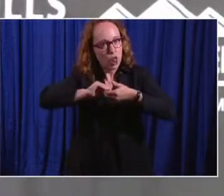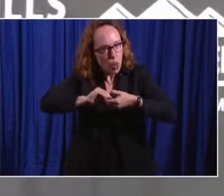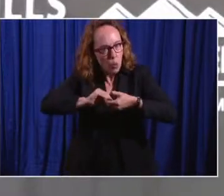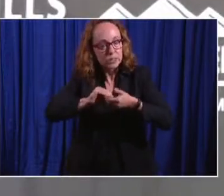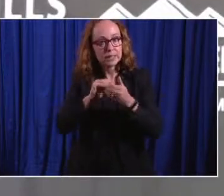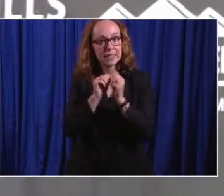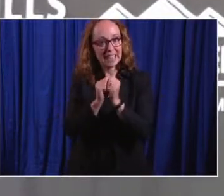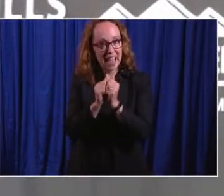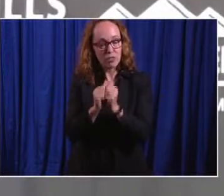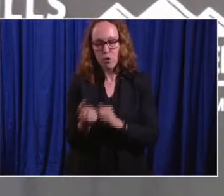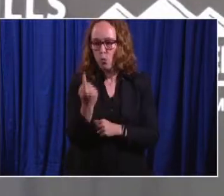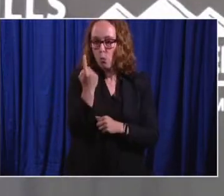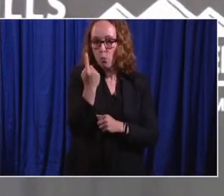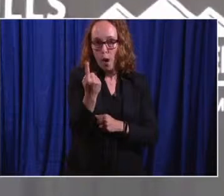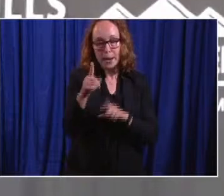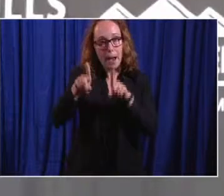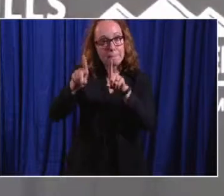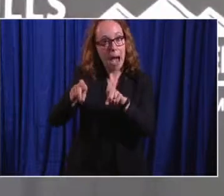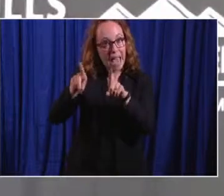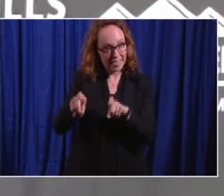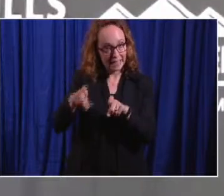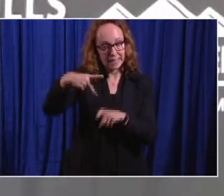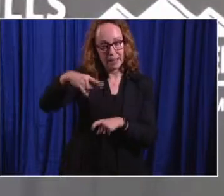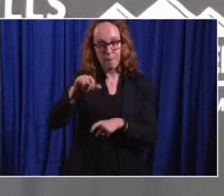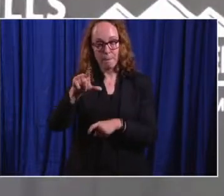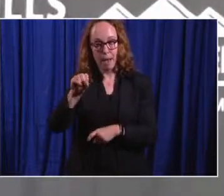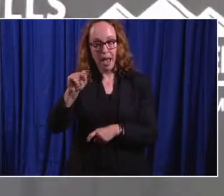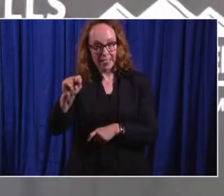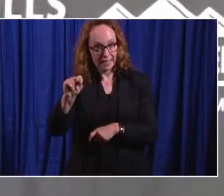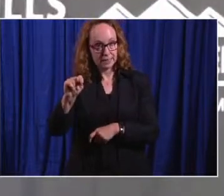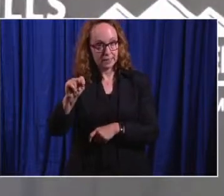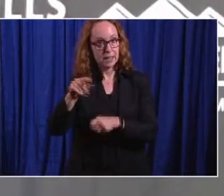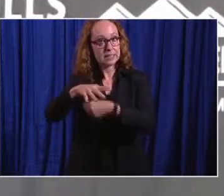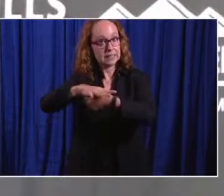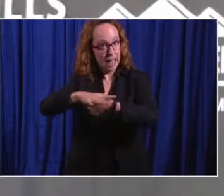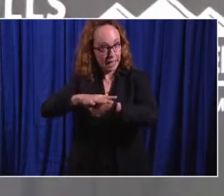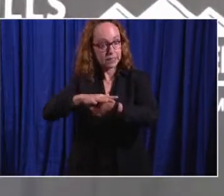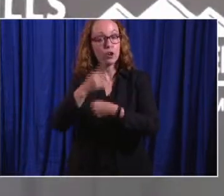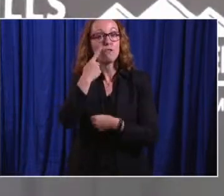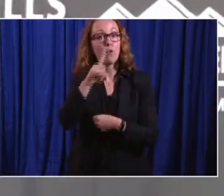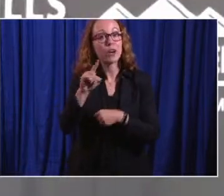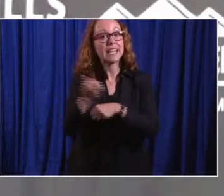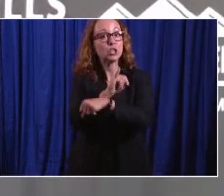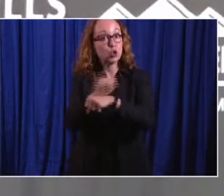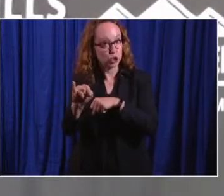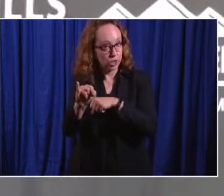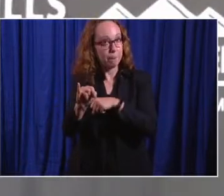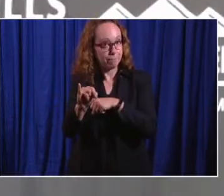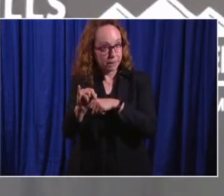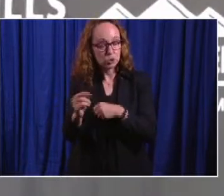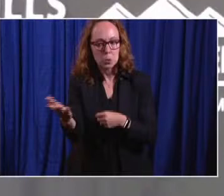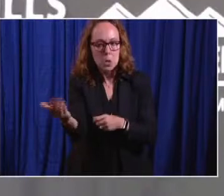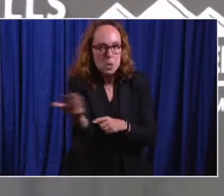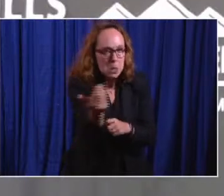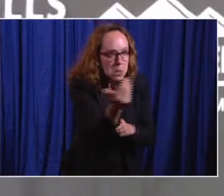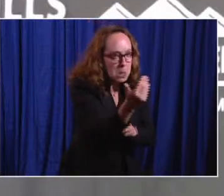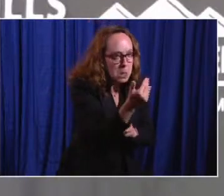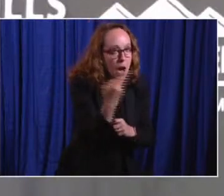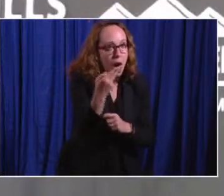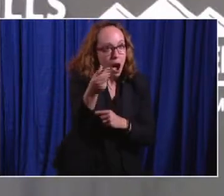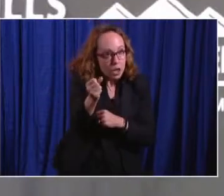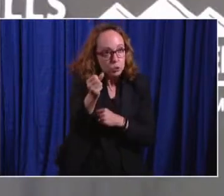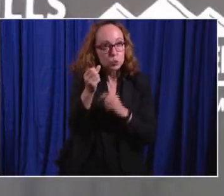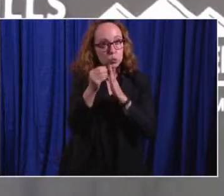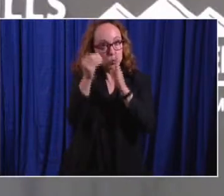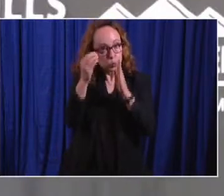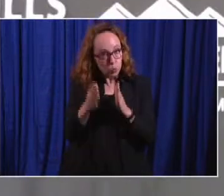12 pilot sites for the high school internship project that we are operating to get high school students with tech